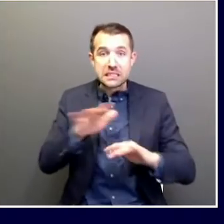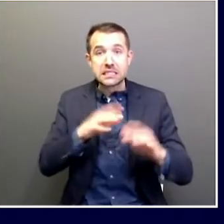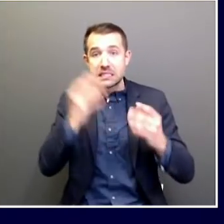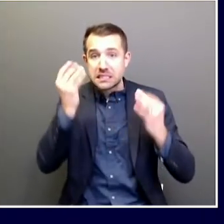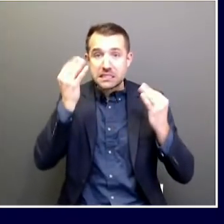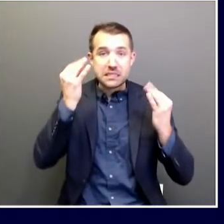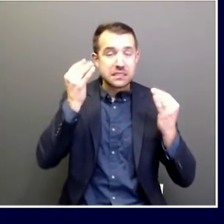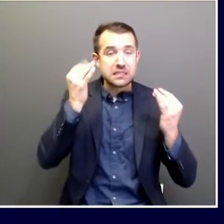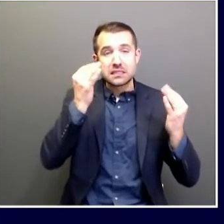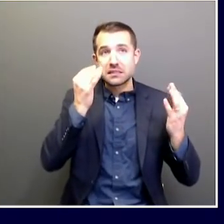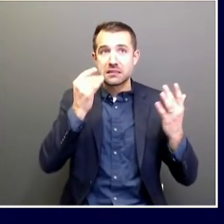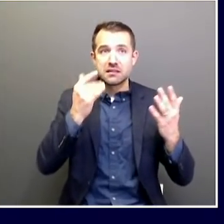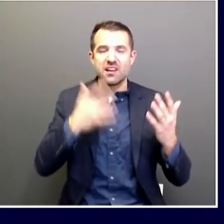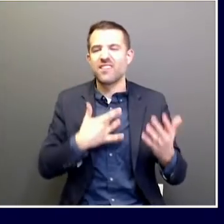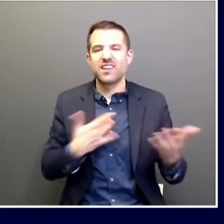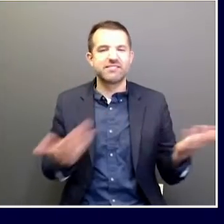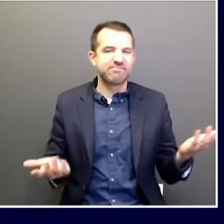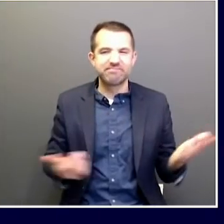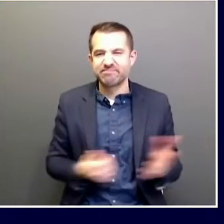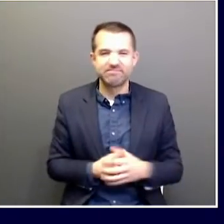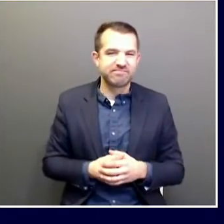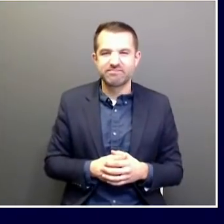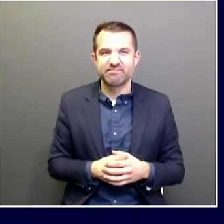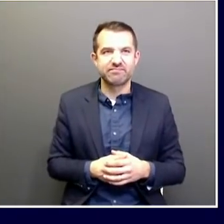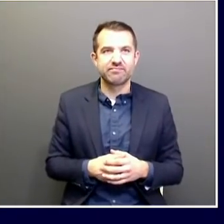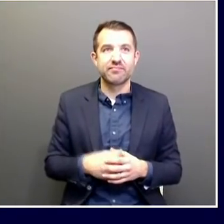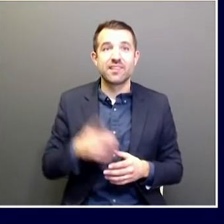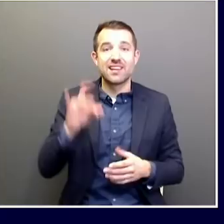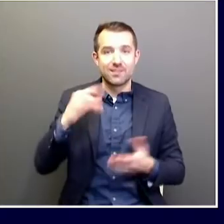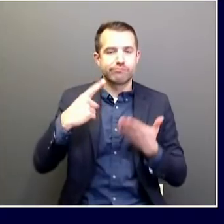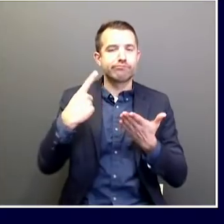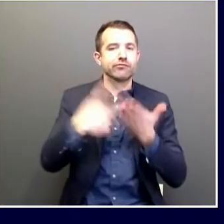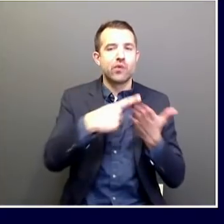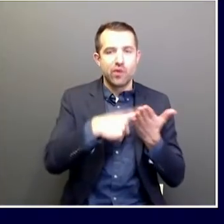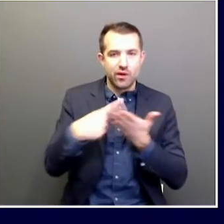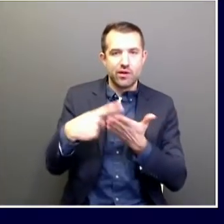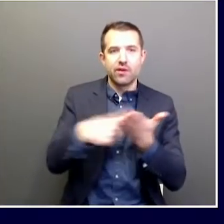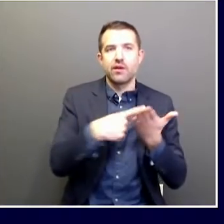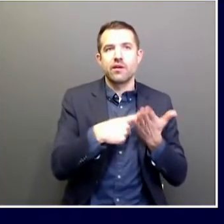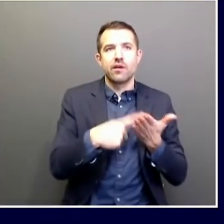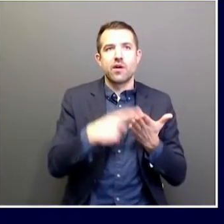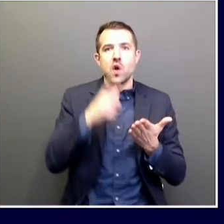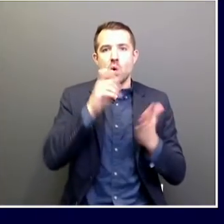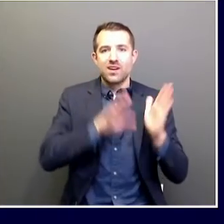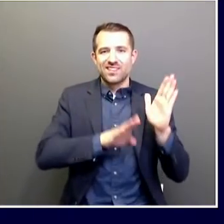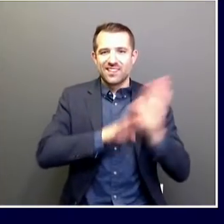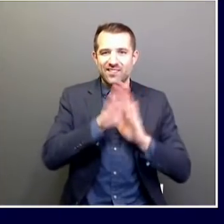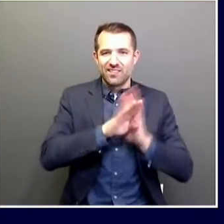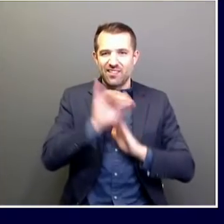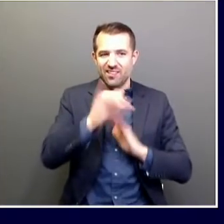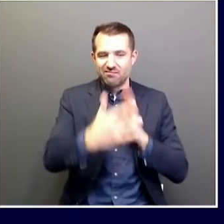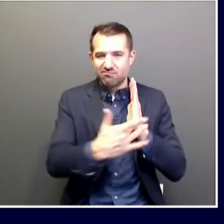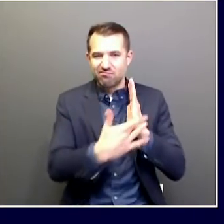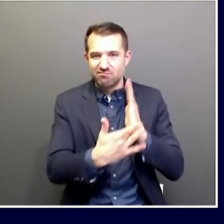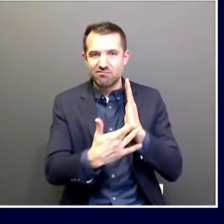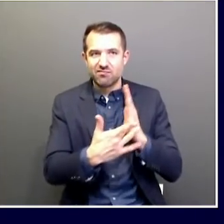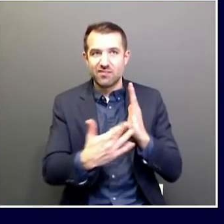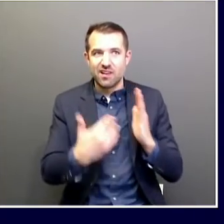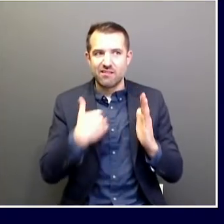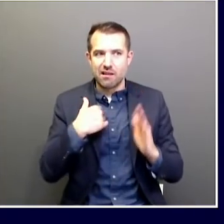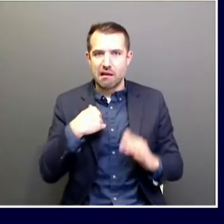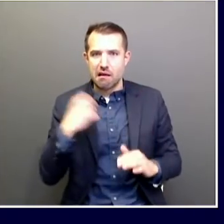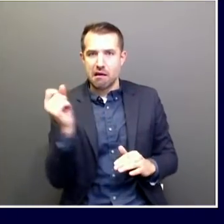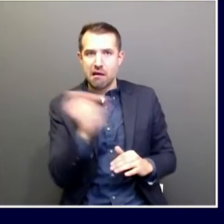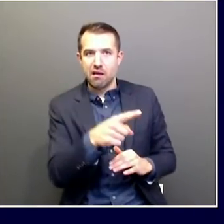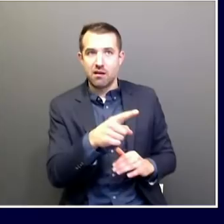so far as to have some separate conversations with the folks, the developers, because the question I put to them is, in an extremely rural